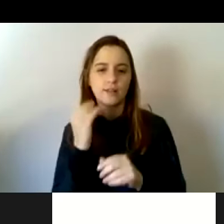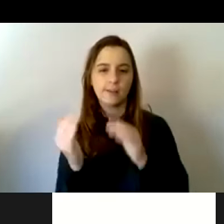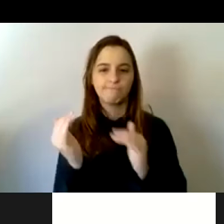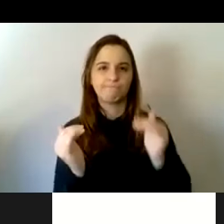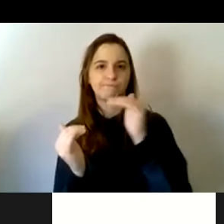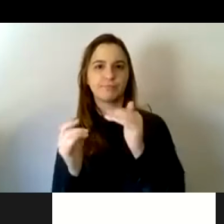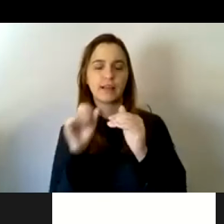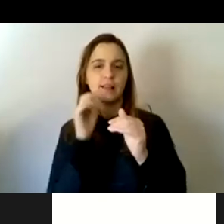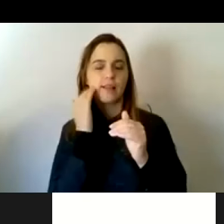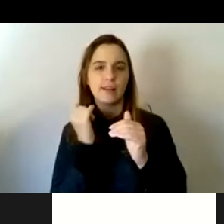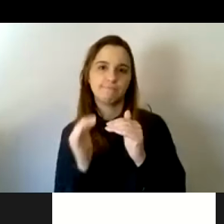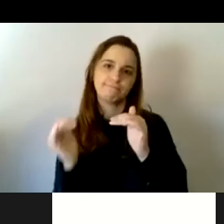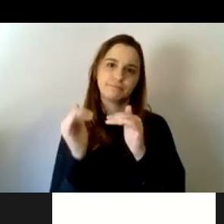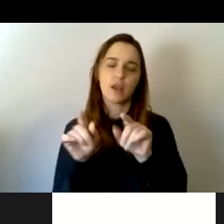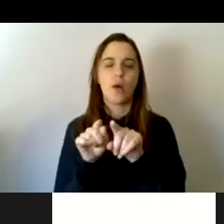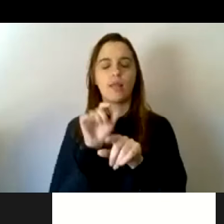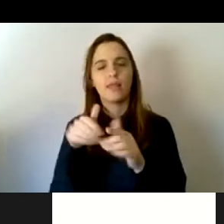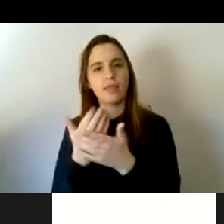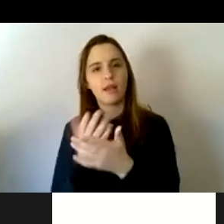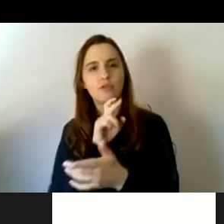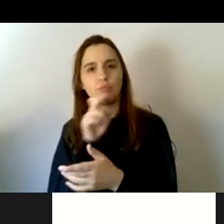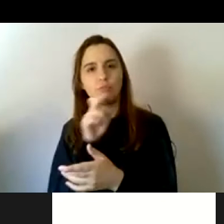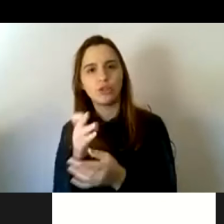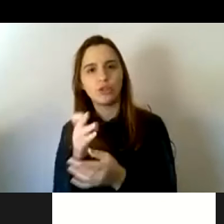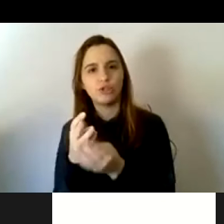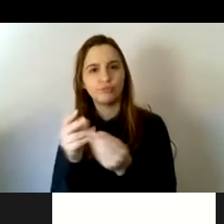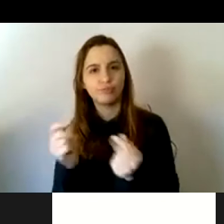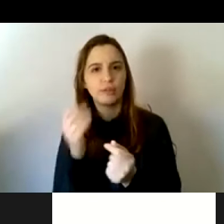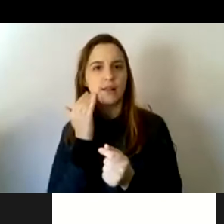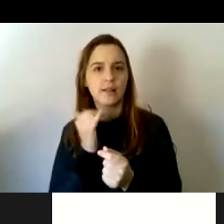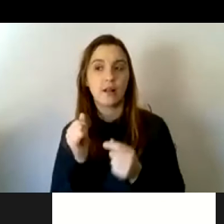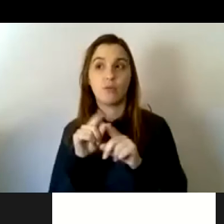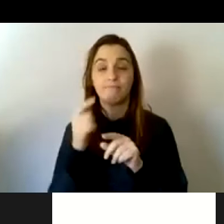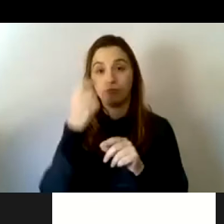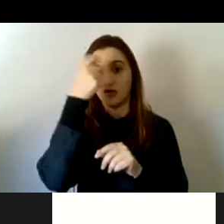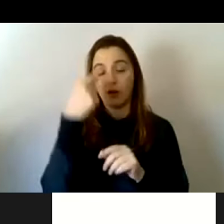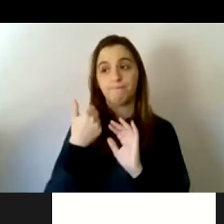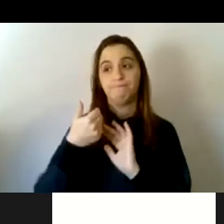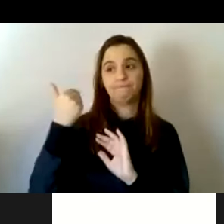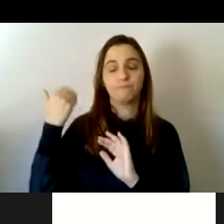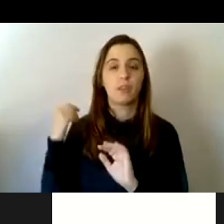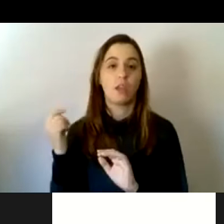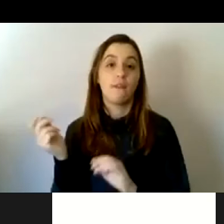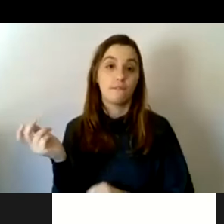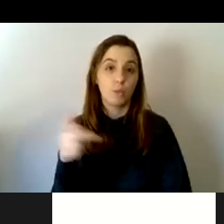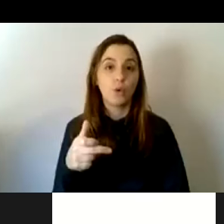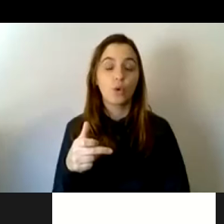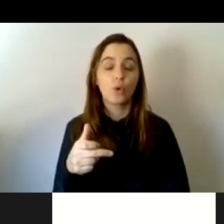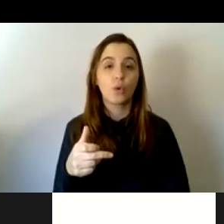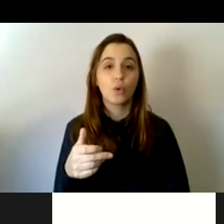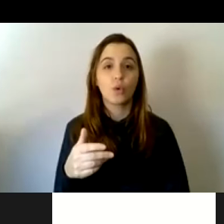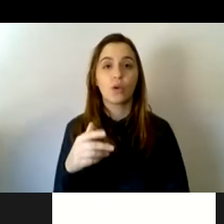from the background of coming from a Roma family